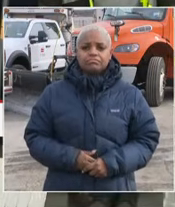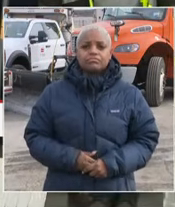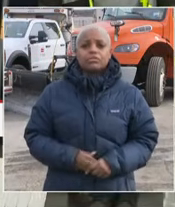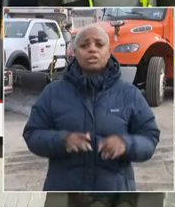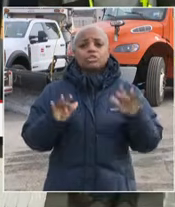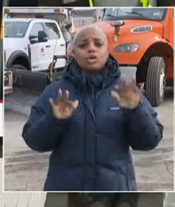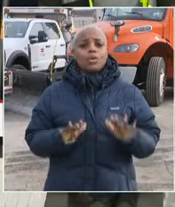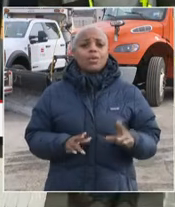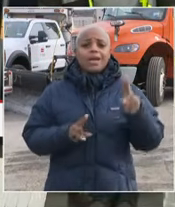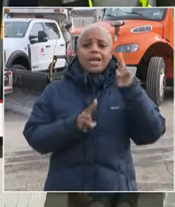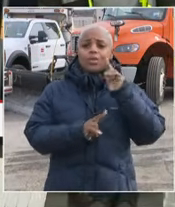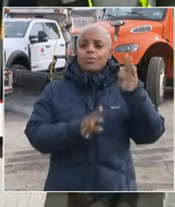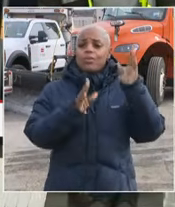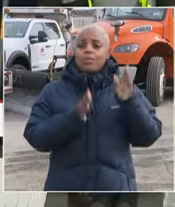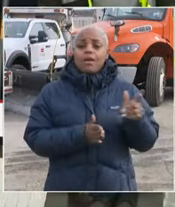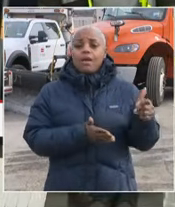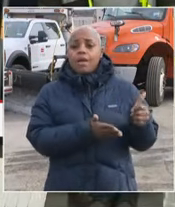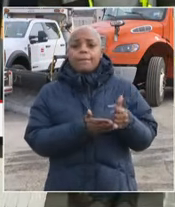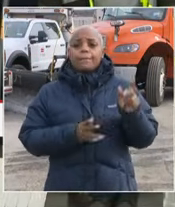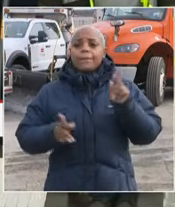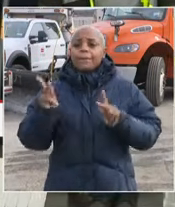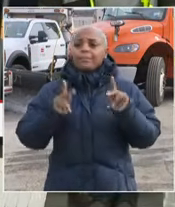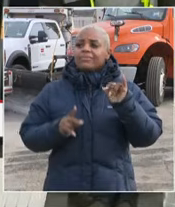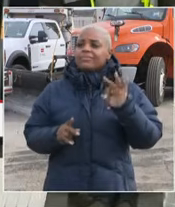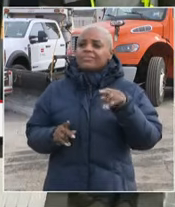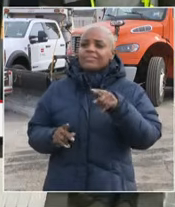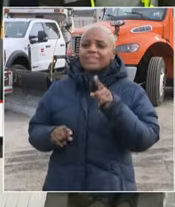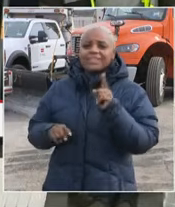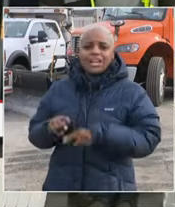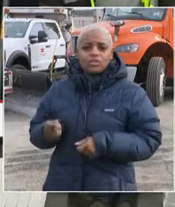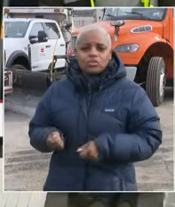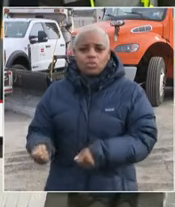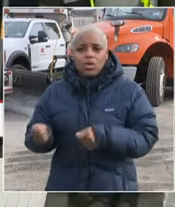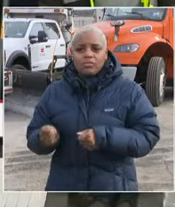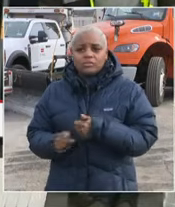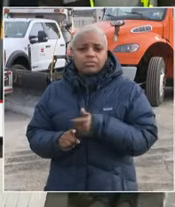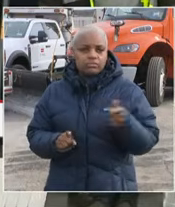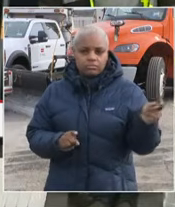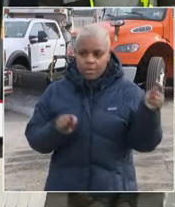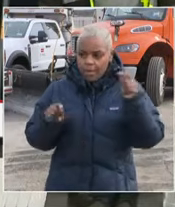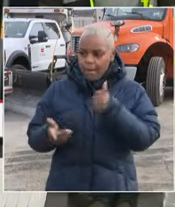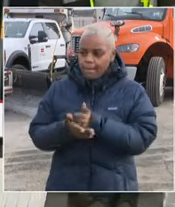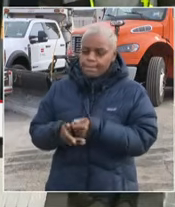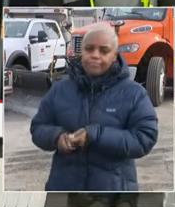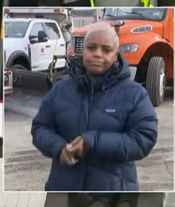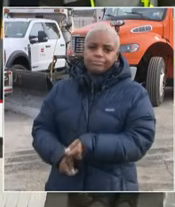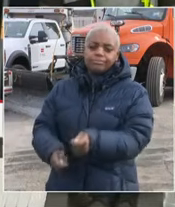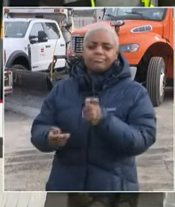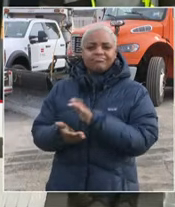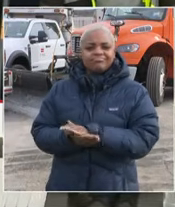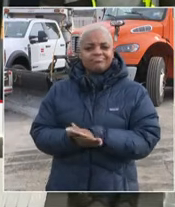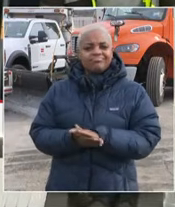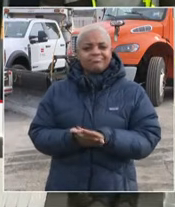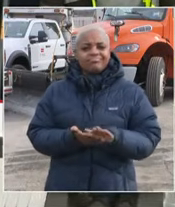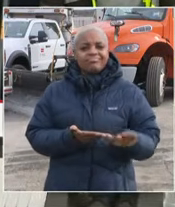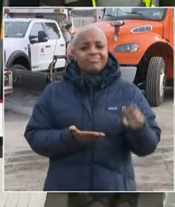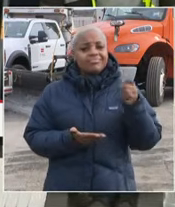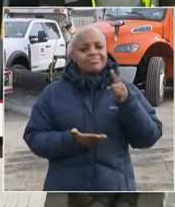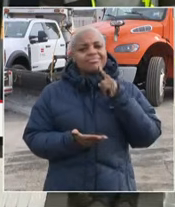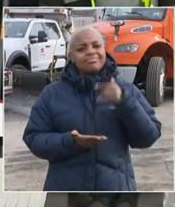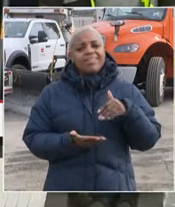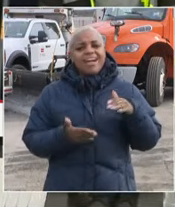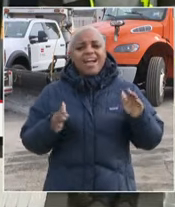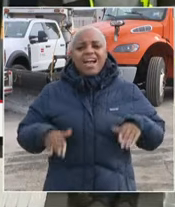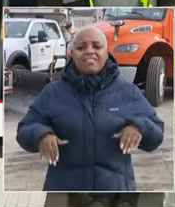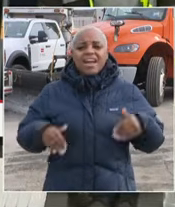are unable to shovel their snow with shoveling tasks. And since we haven't had a big snow in a while, this would